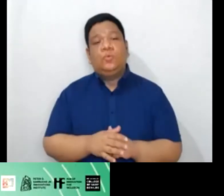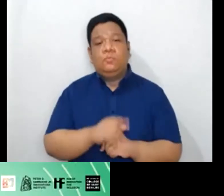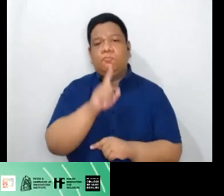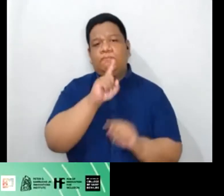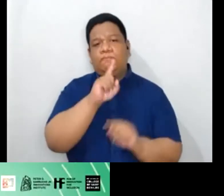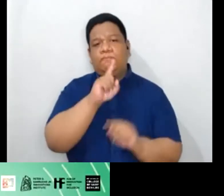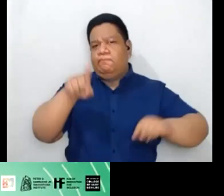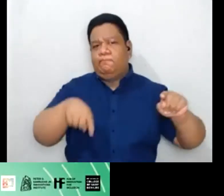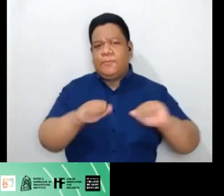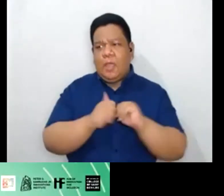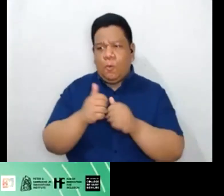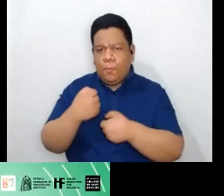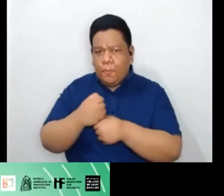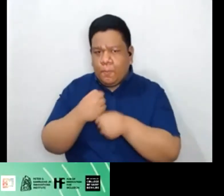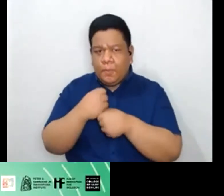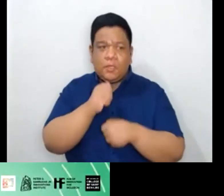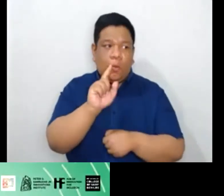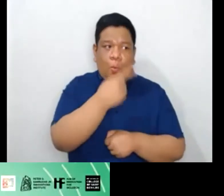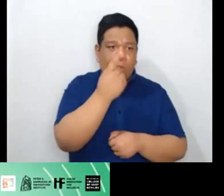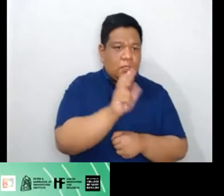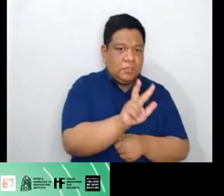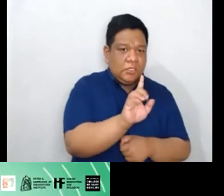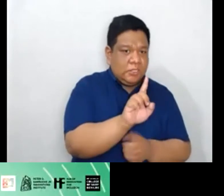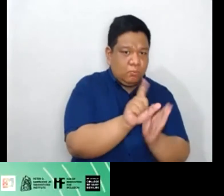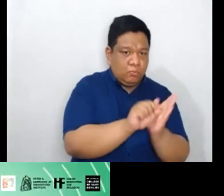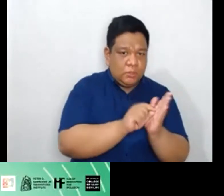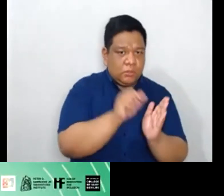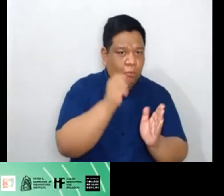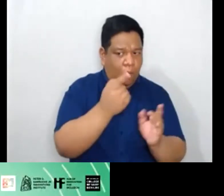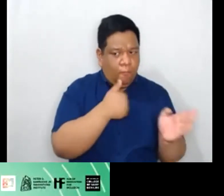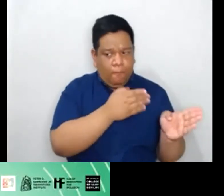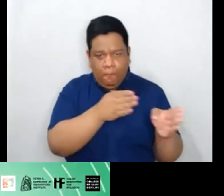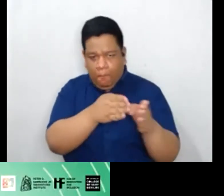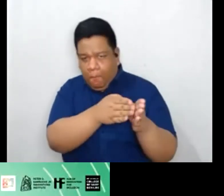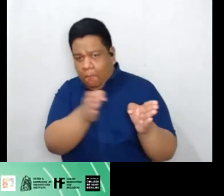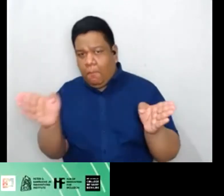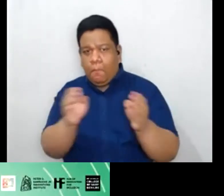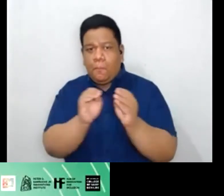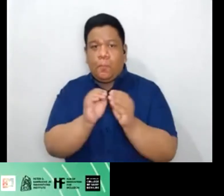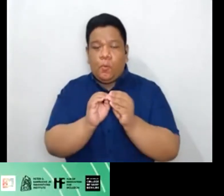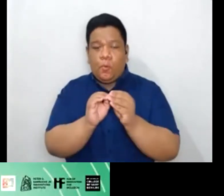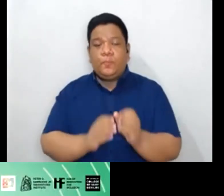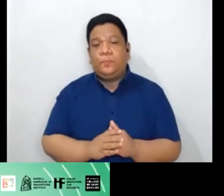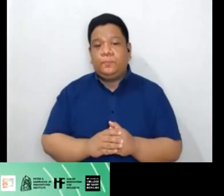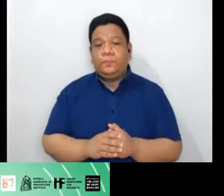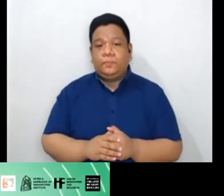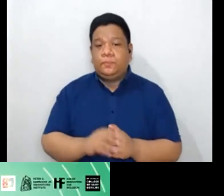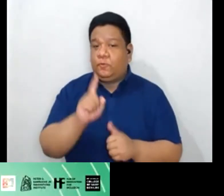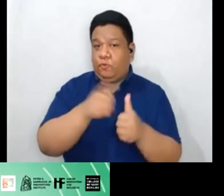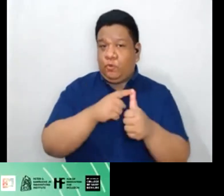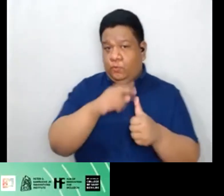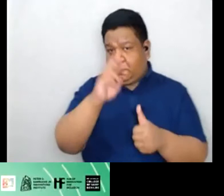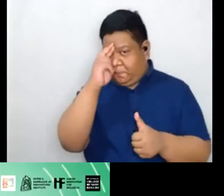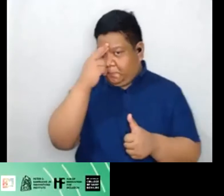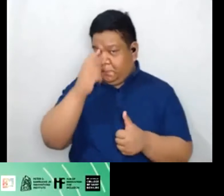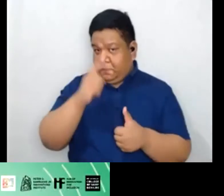can make things than just 3D printers. And throughout this entire presentation, some reminders. First, everything